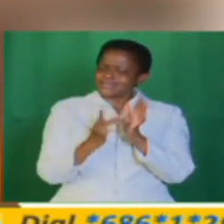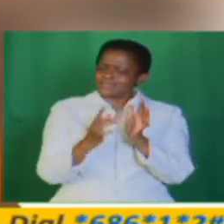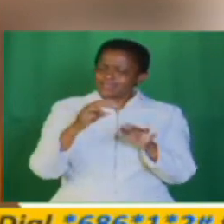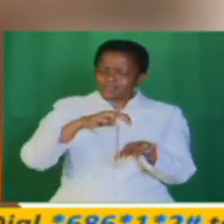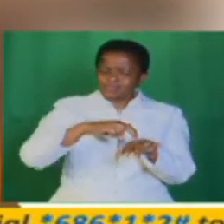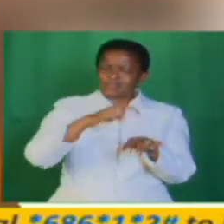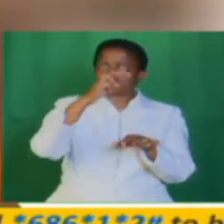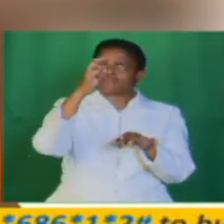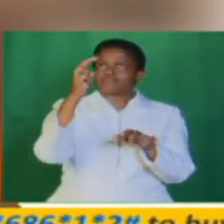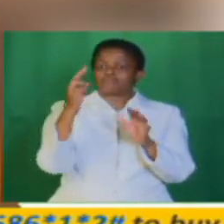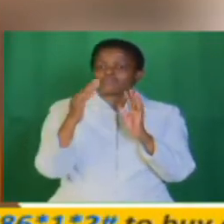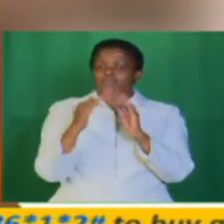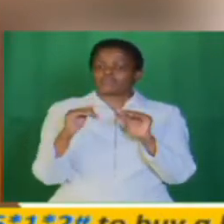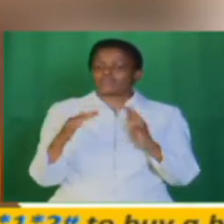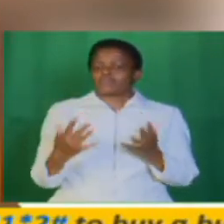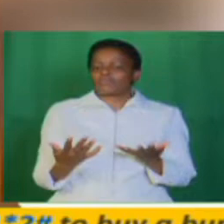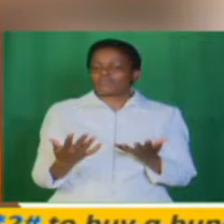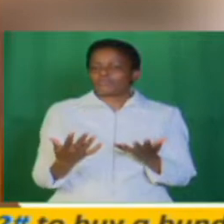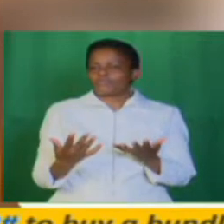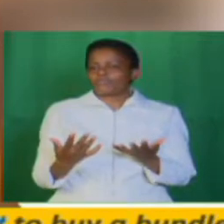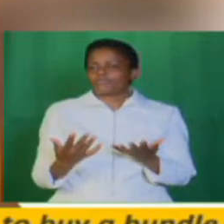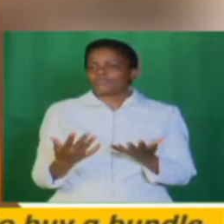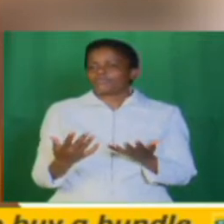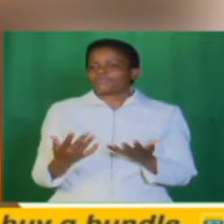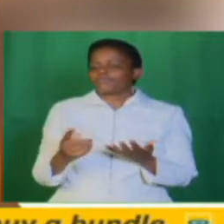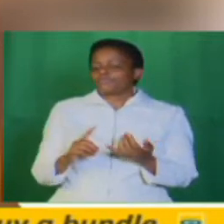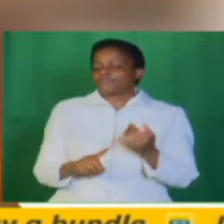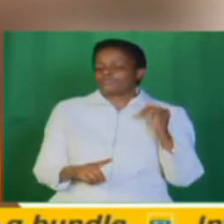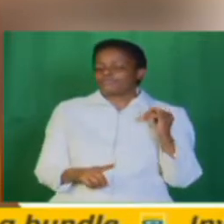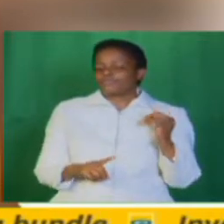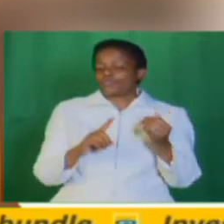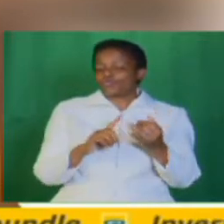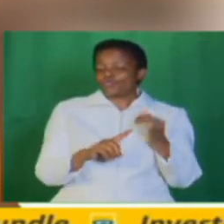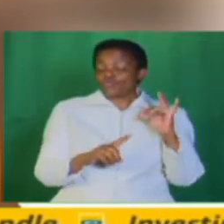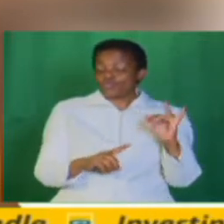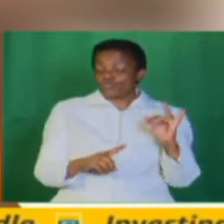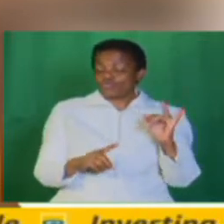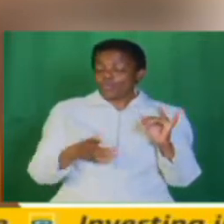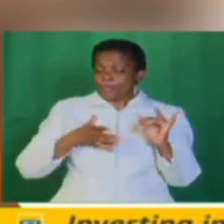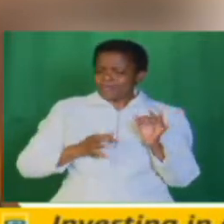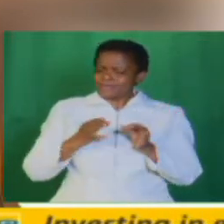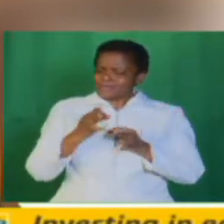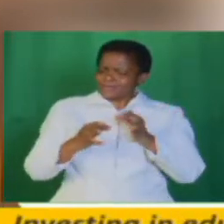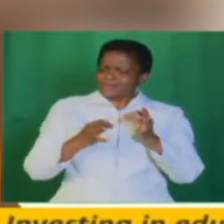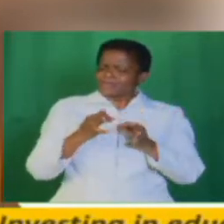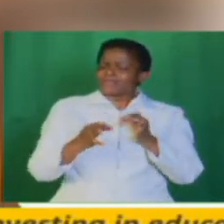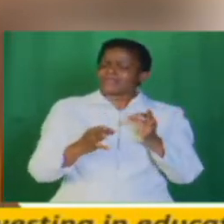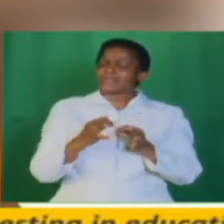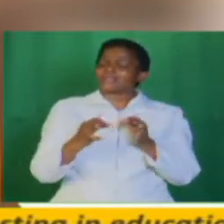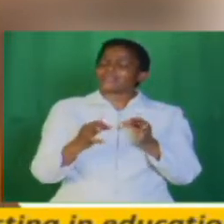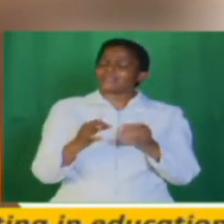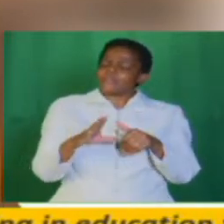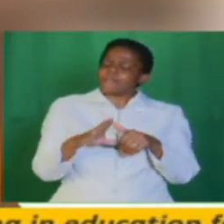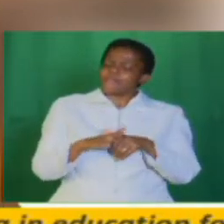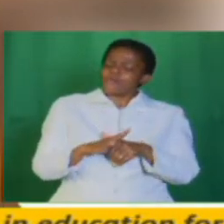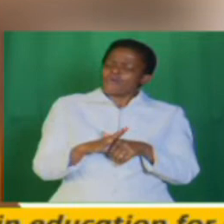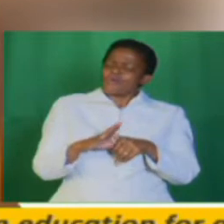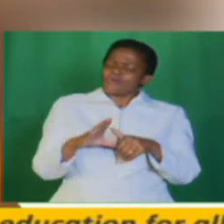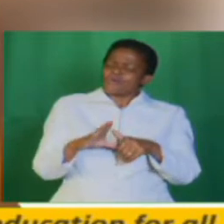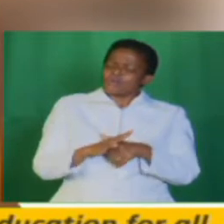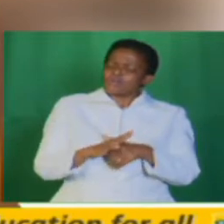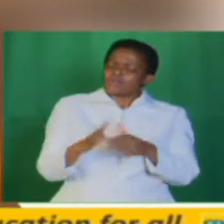ascension. You should also be able to explain the significance of